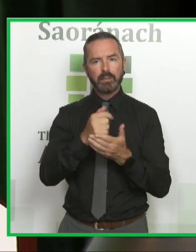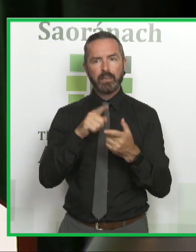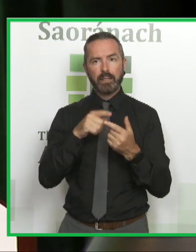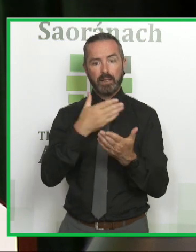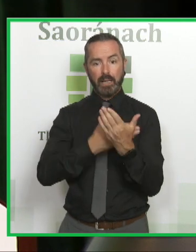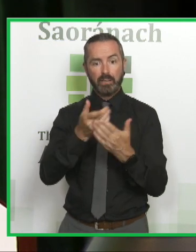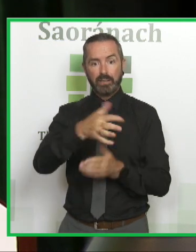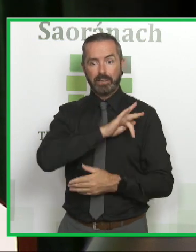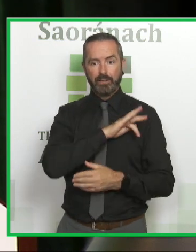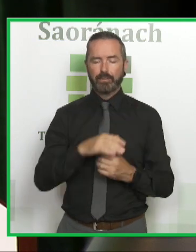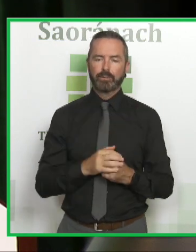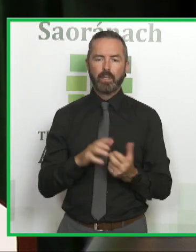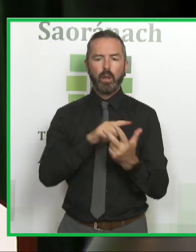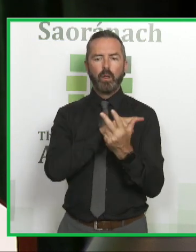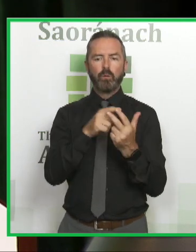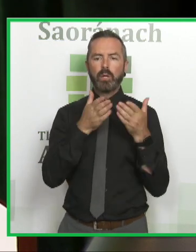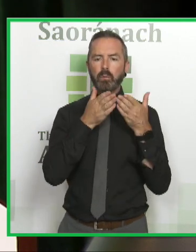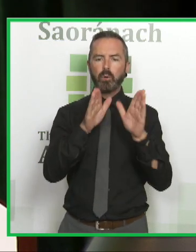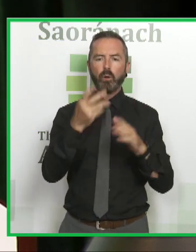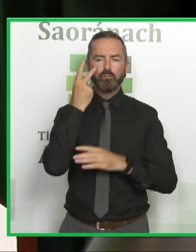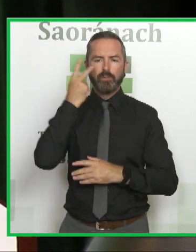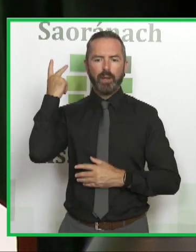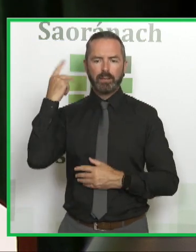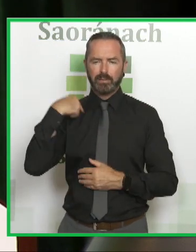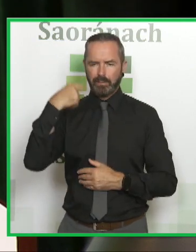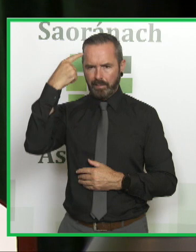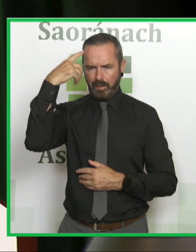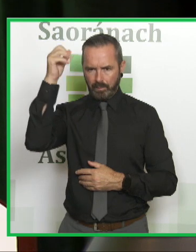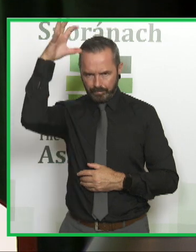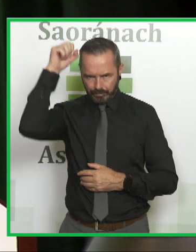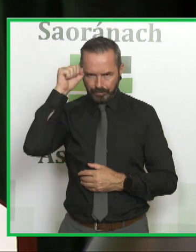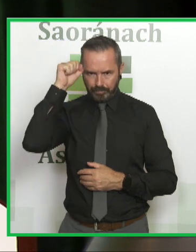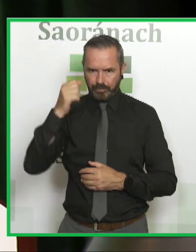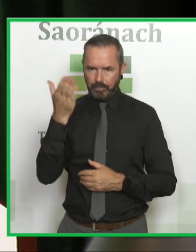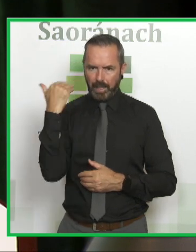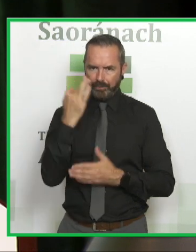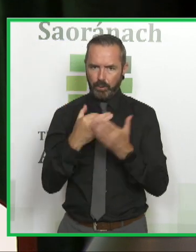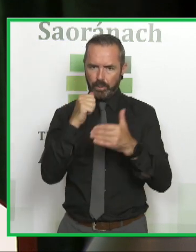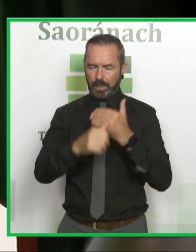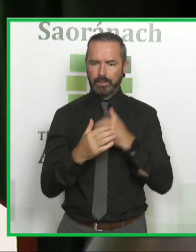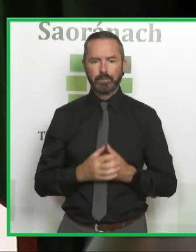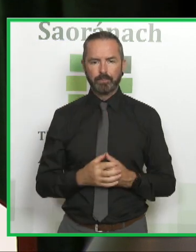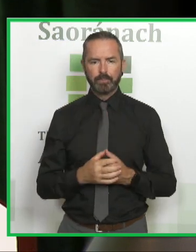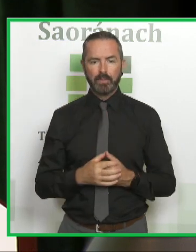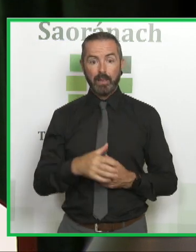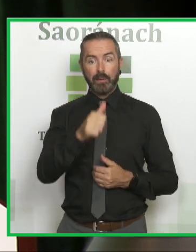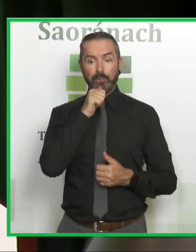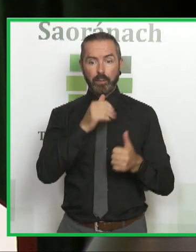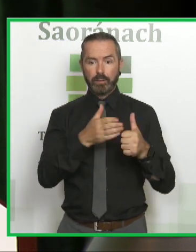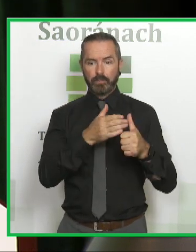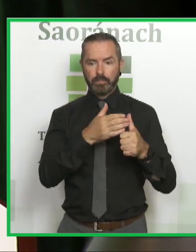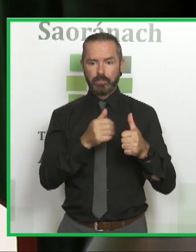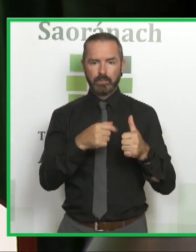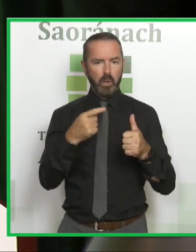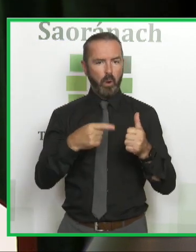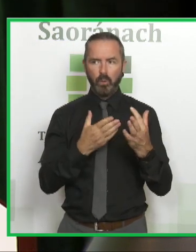itself. But 3 broad reflections that I would just take from the last couple of days. And the first one is pretty much, which has always